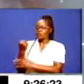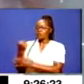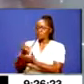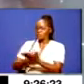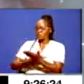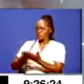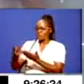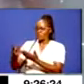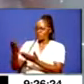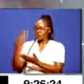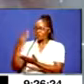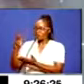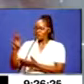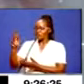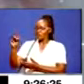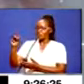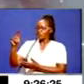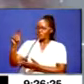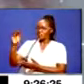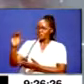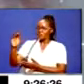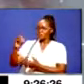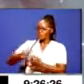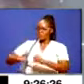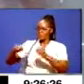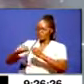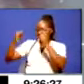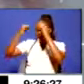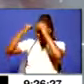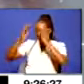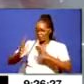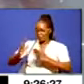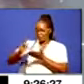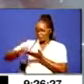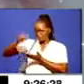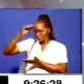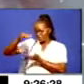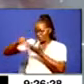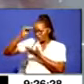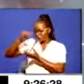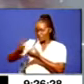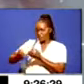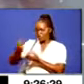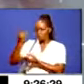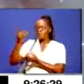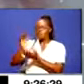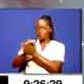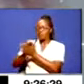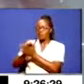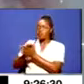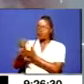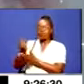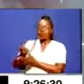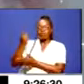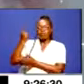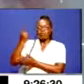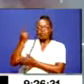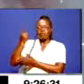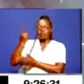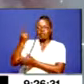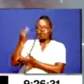at KMTC that will enable the students to learn much and understand the